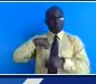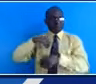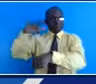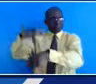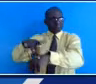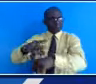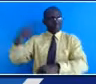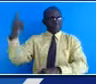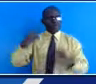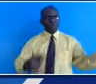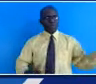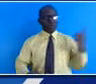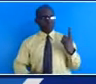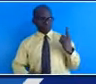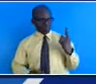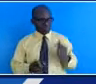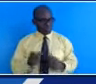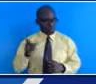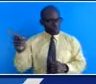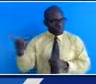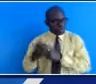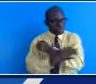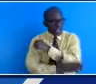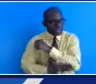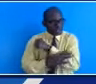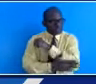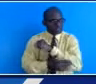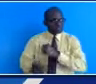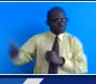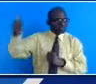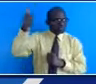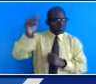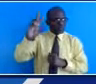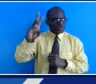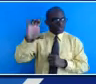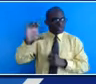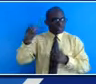and they talked to me for a few minutes, and they said, well, over there is President Bill